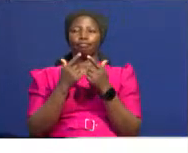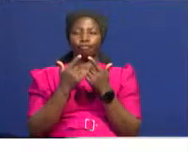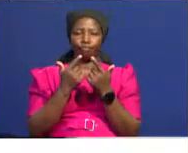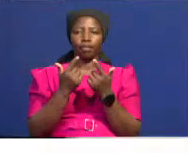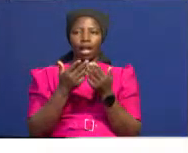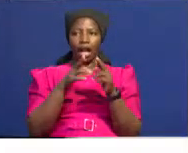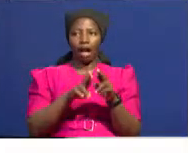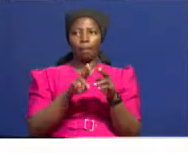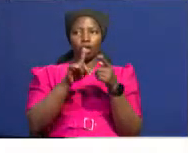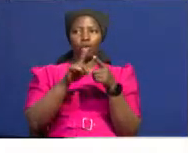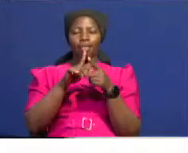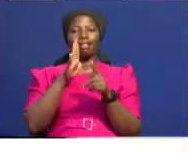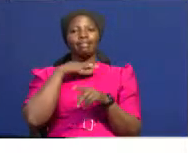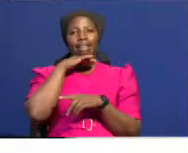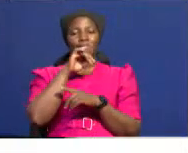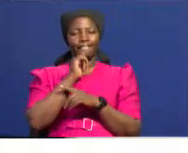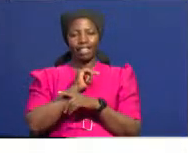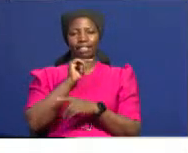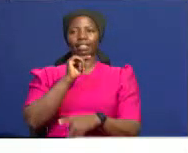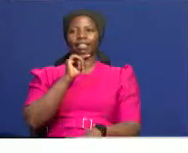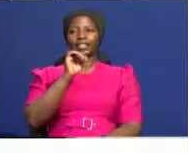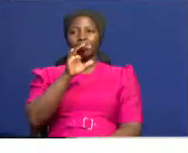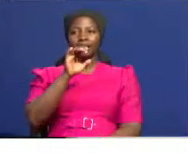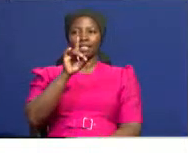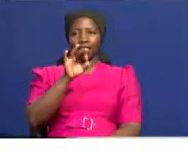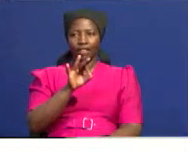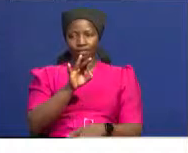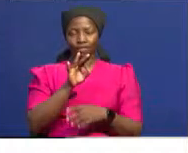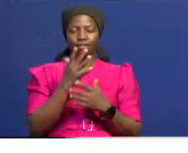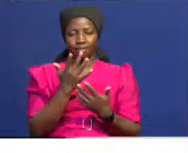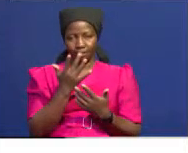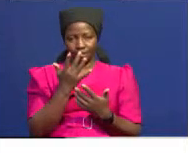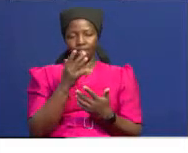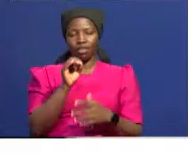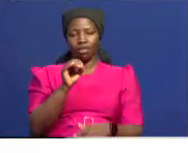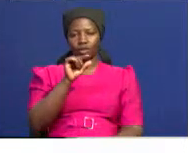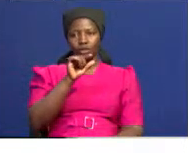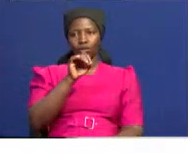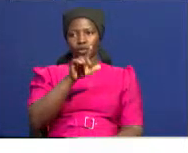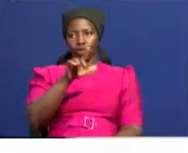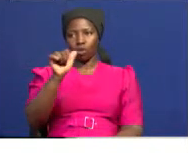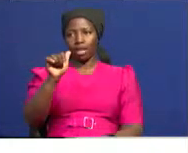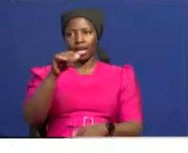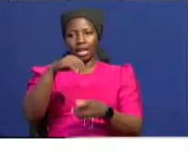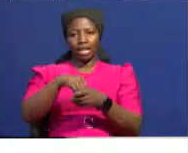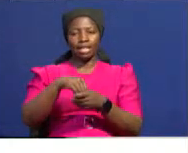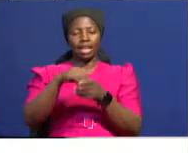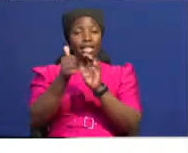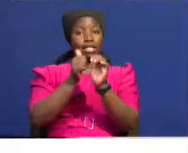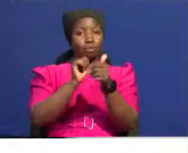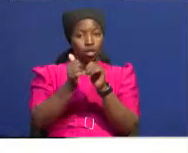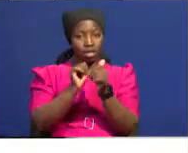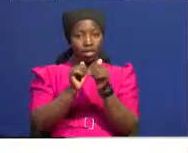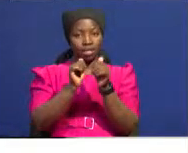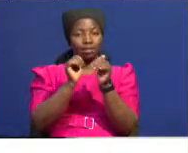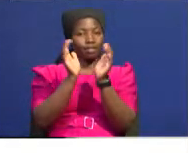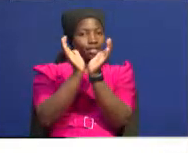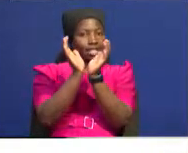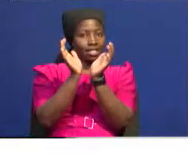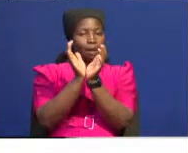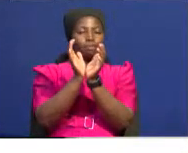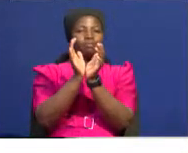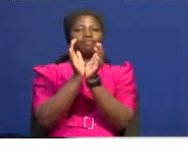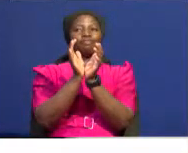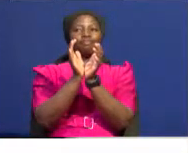Forces, General Francis Ogola, at a military honors ceremony held at the Ulinzi Sports Complex in Langata, Nairobi